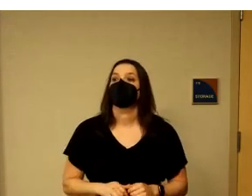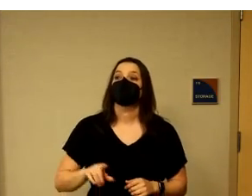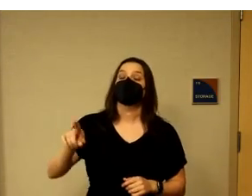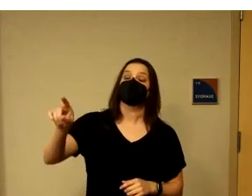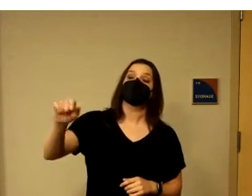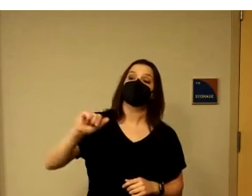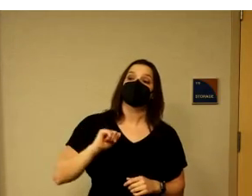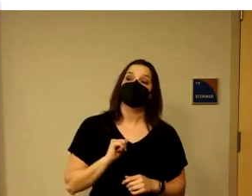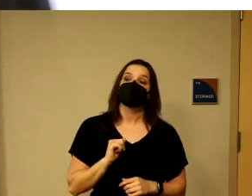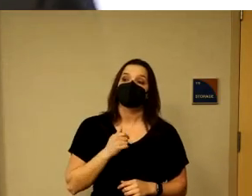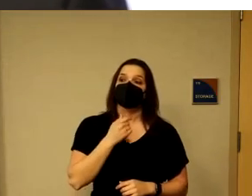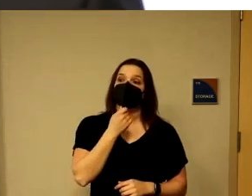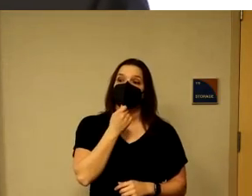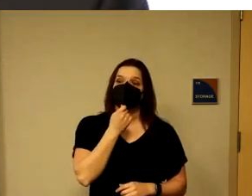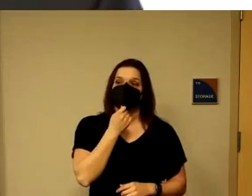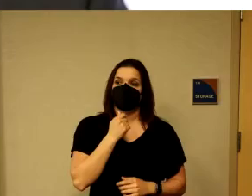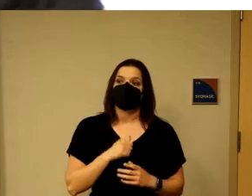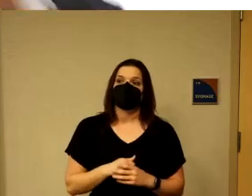have that,